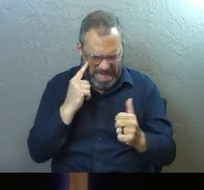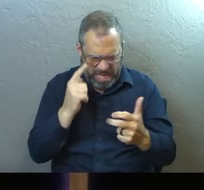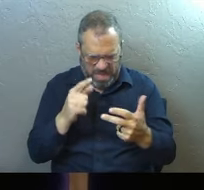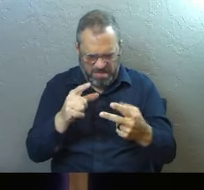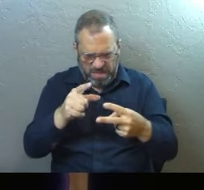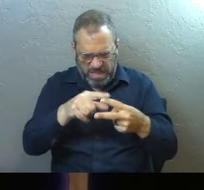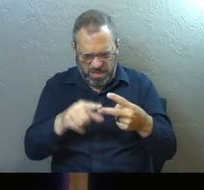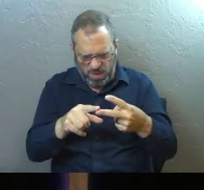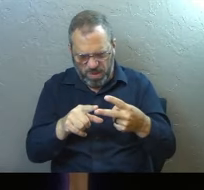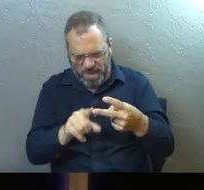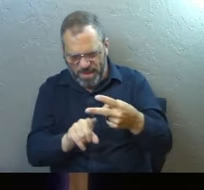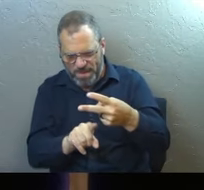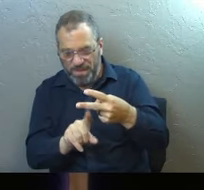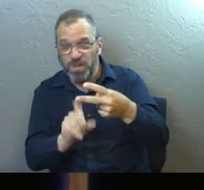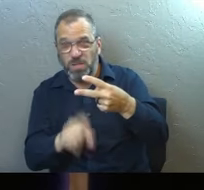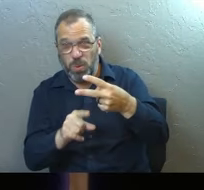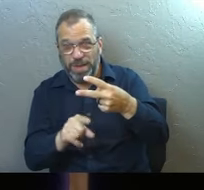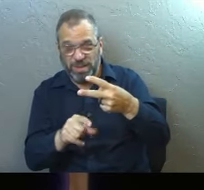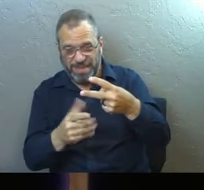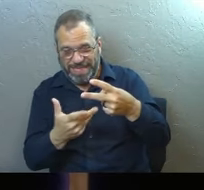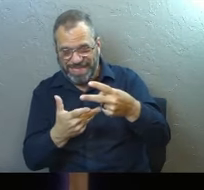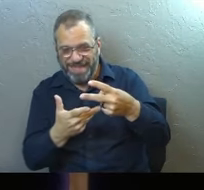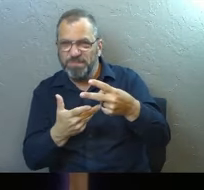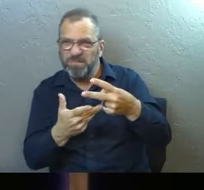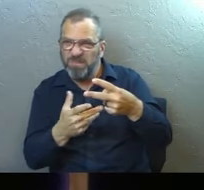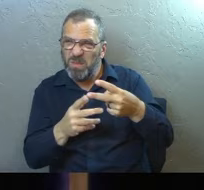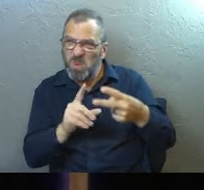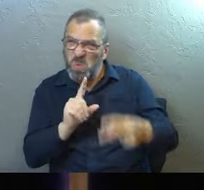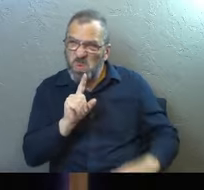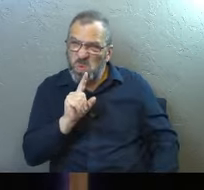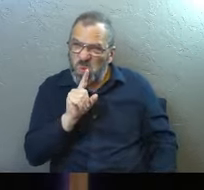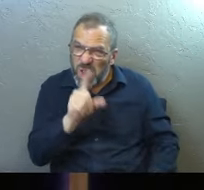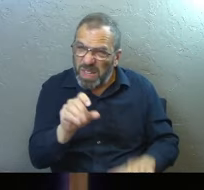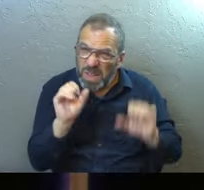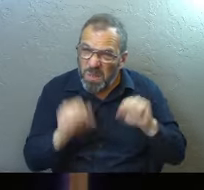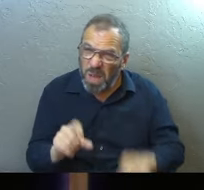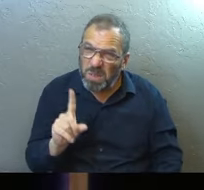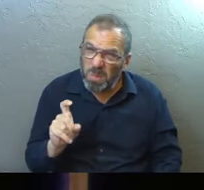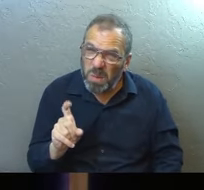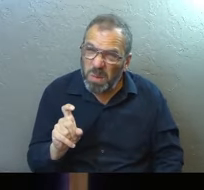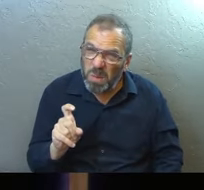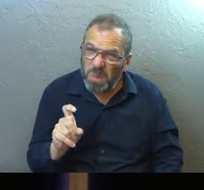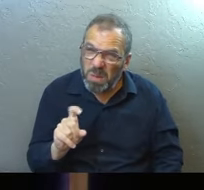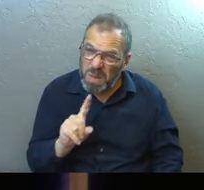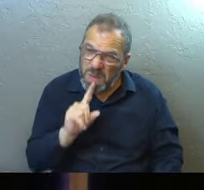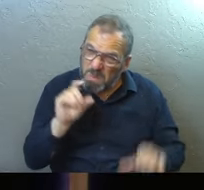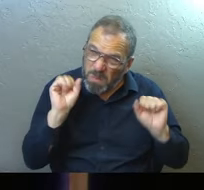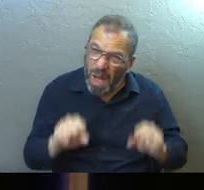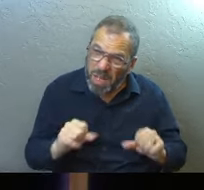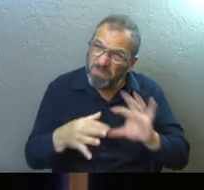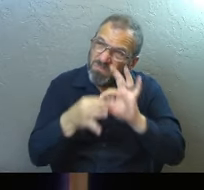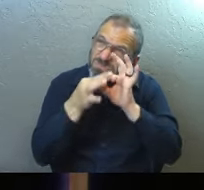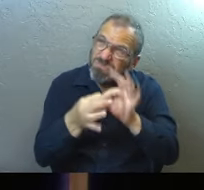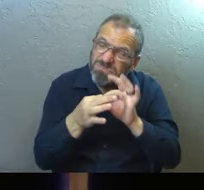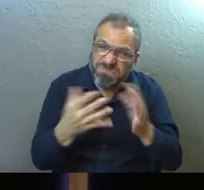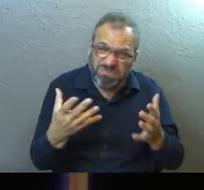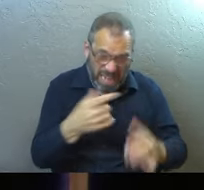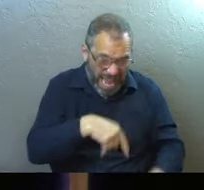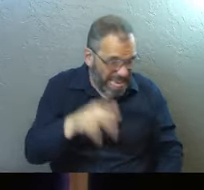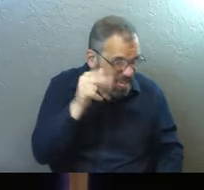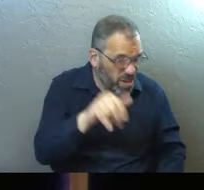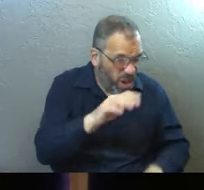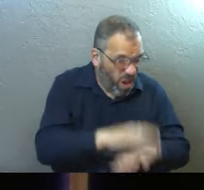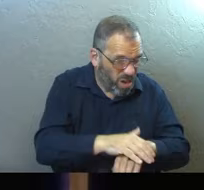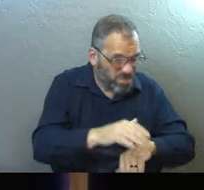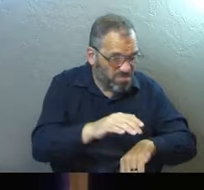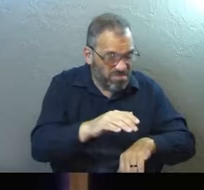underneath all of that that I know I felt is it really possible to have that kind of relationship that people talk about